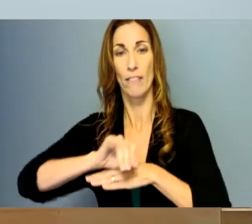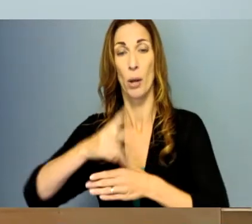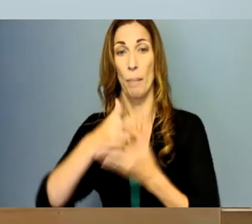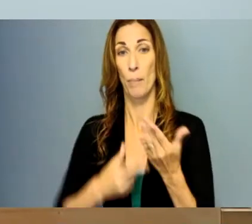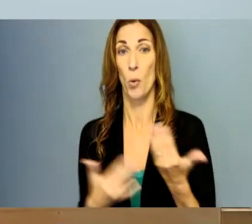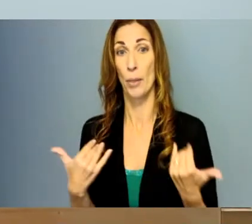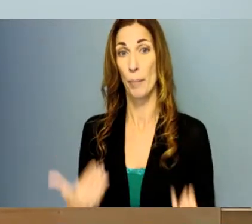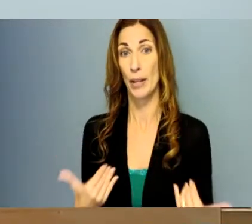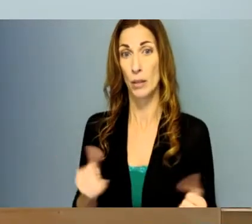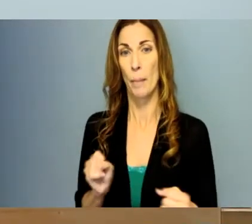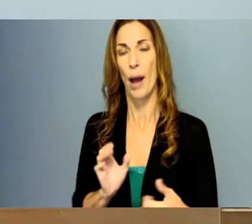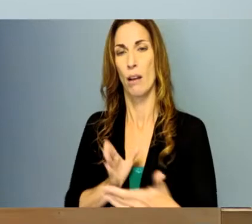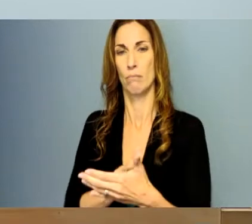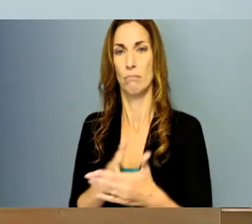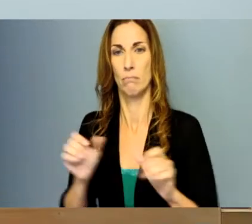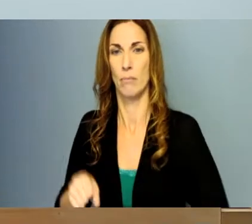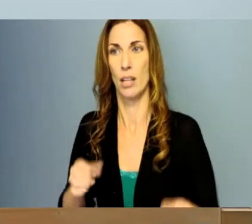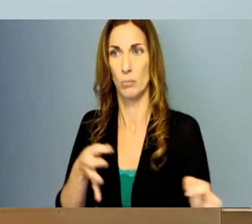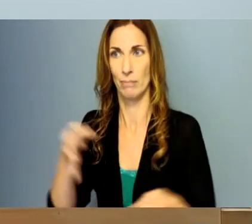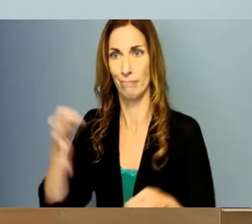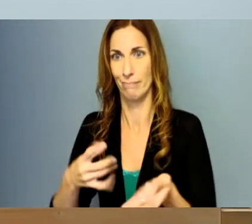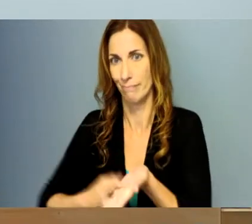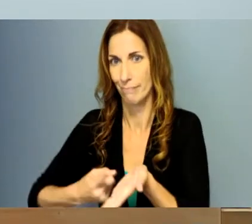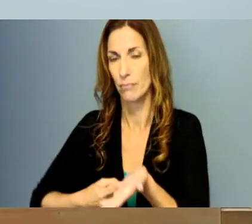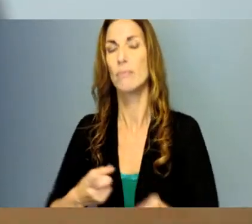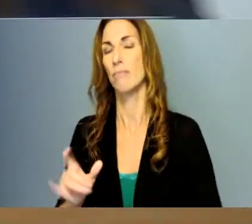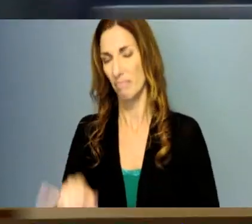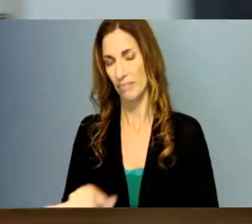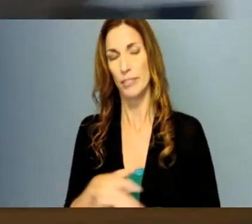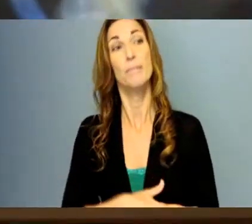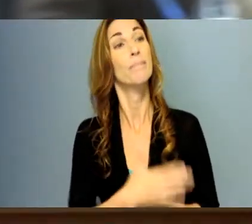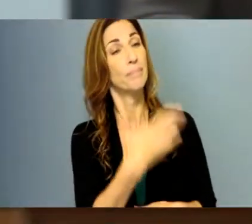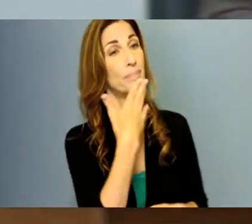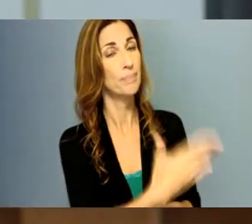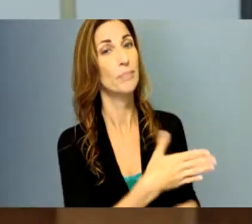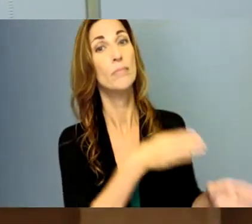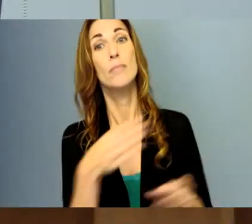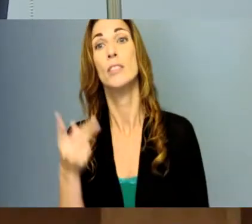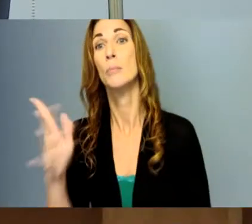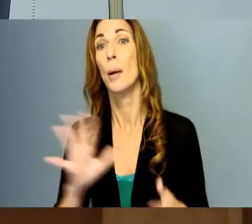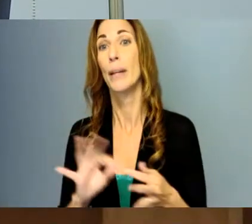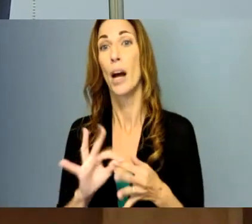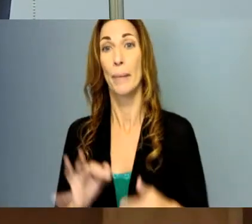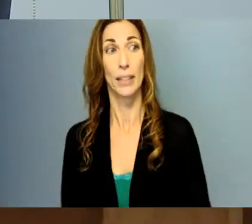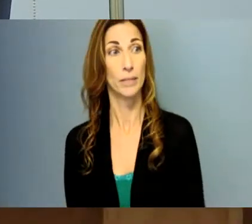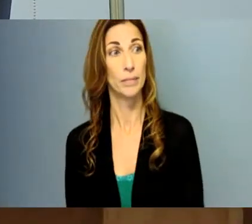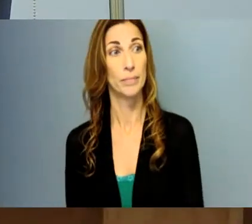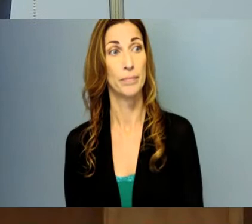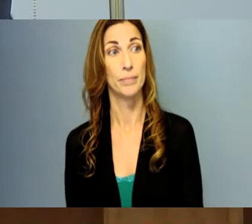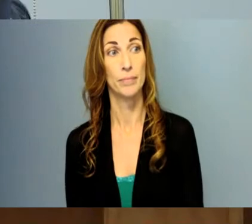and prospective litigation. Thank you. Okay, thank you. All right, moving to public comment.